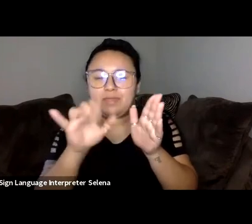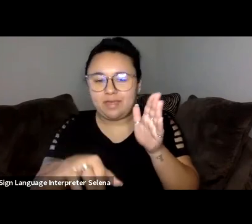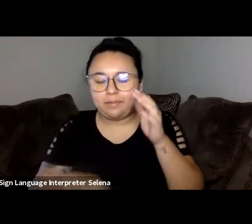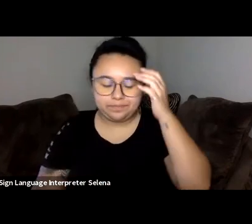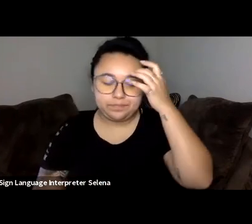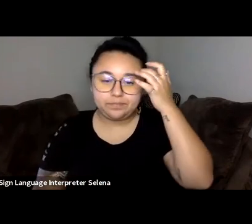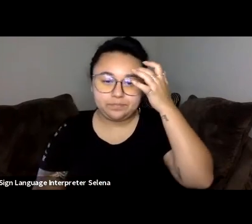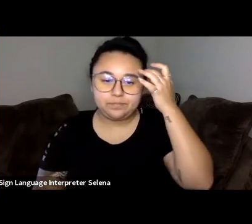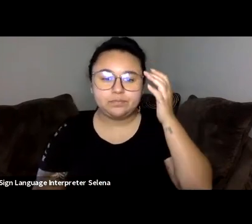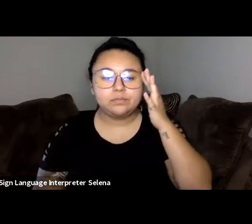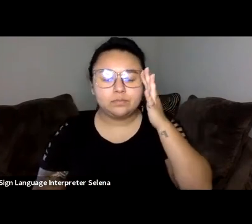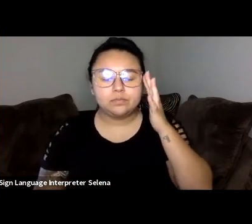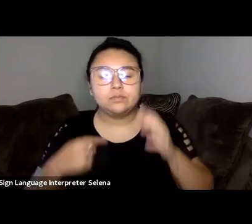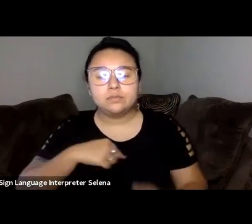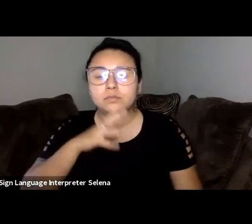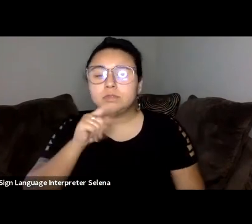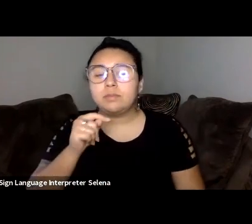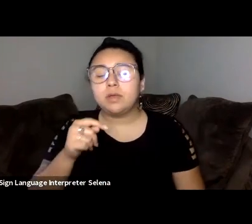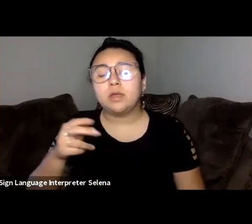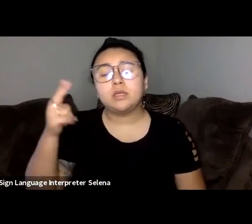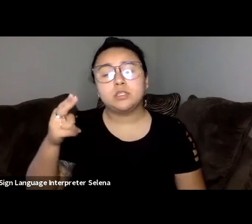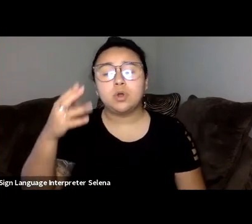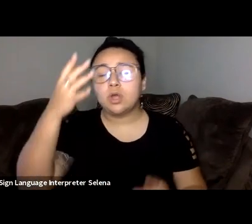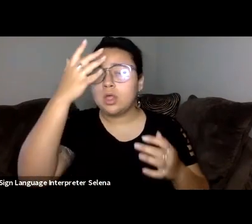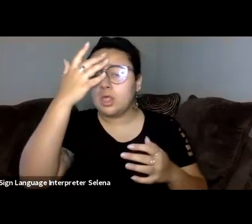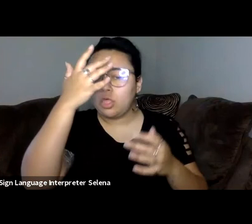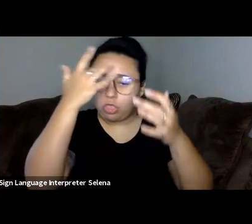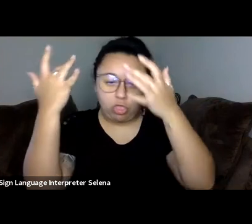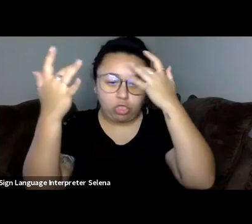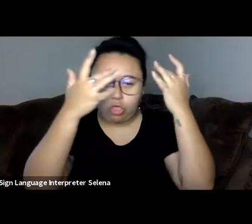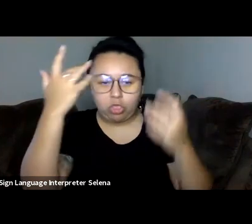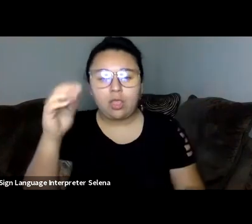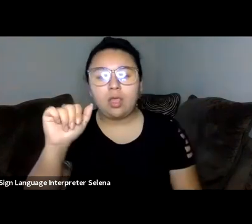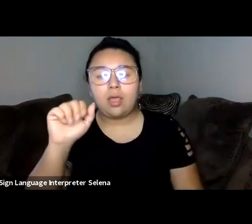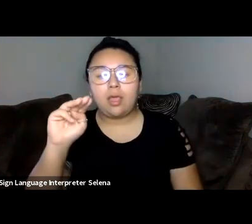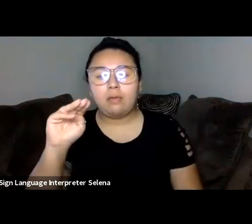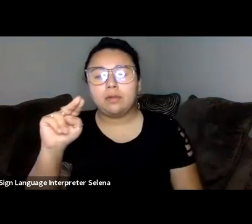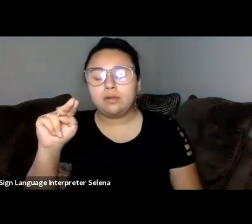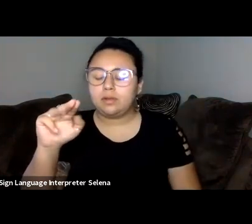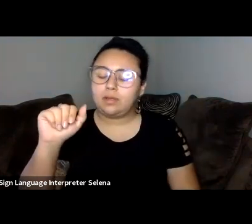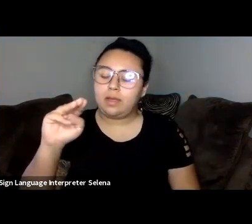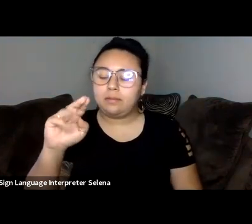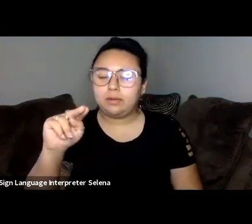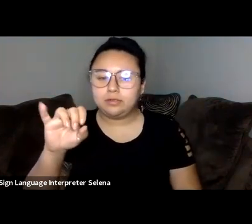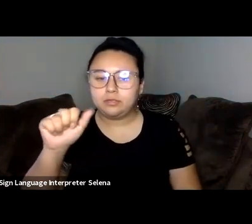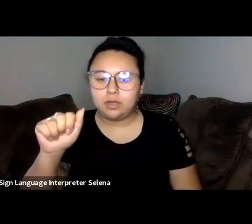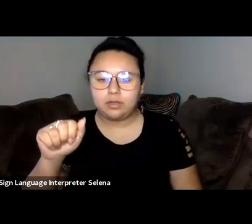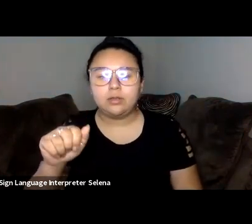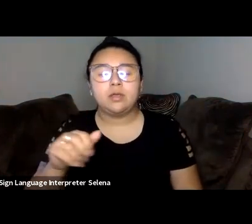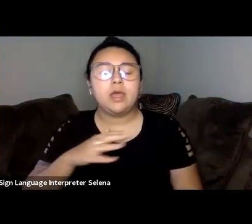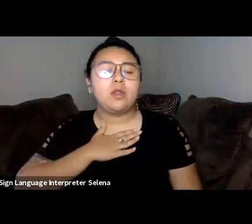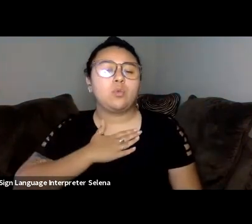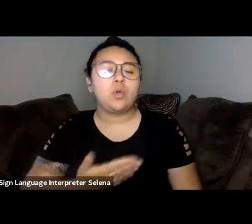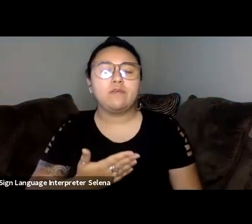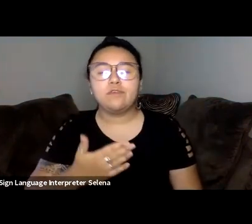So let's talk about historical amnesia and willful ignorance. This is kind of an extreme example, but at the same time, not one. So this is